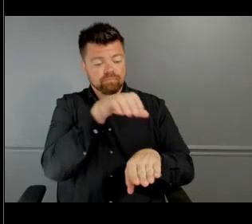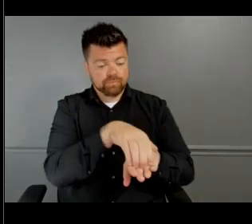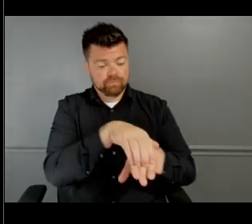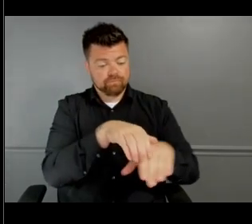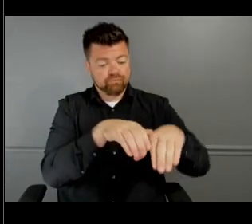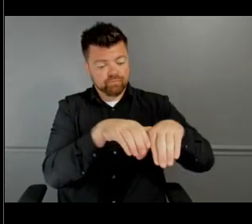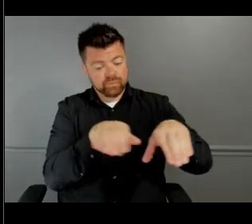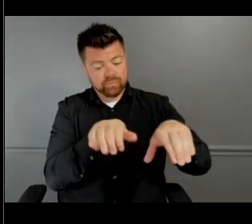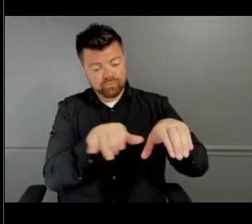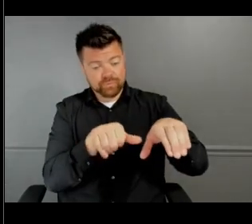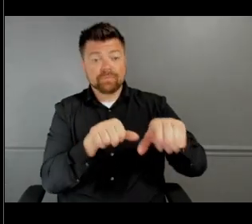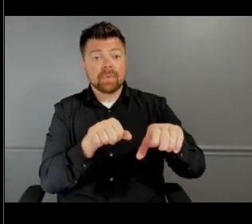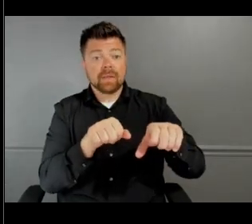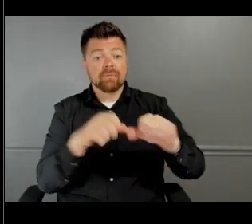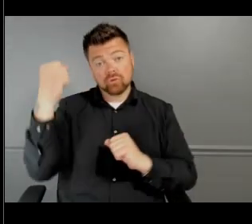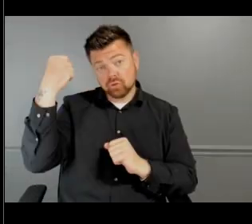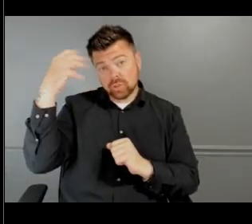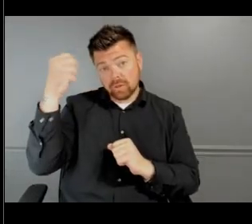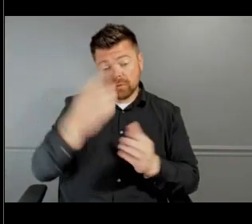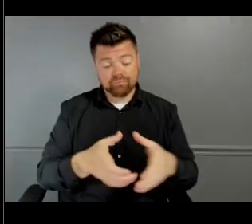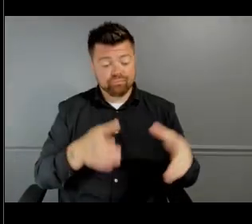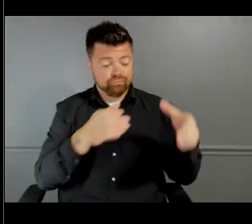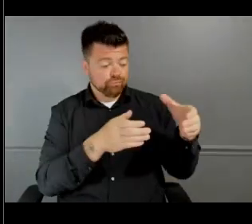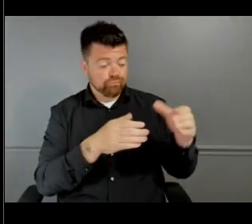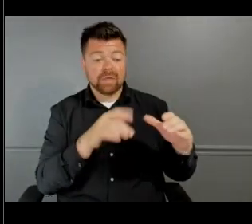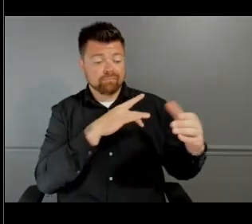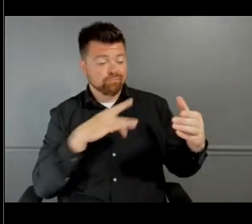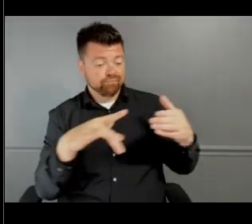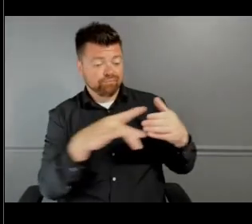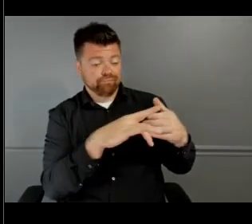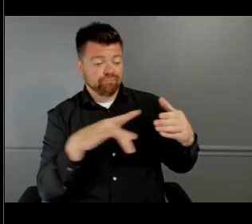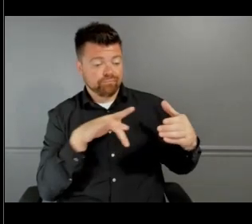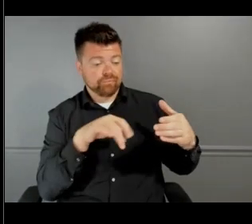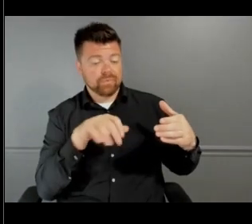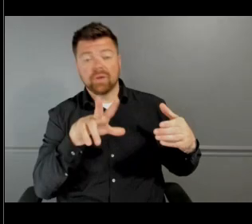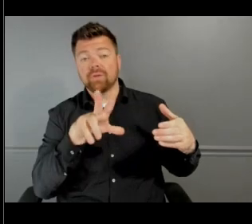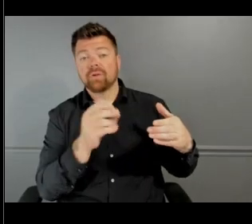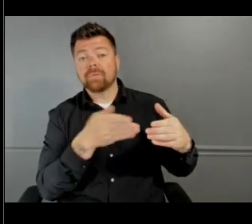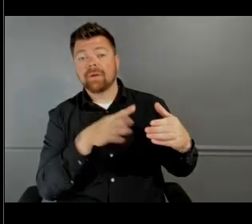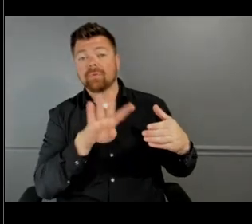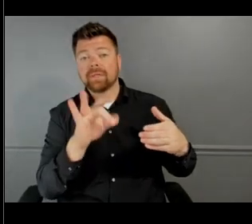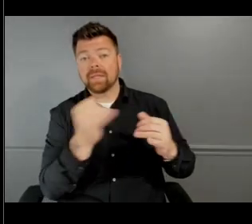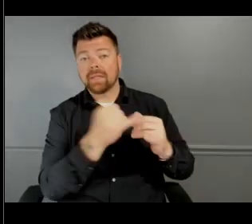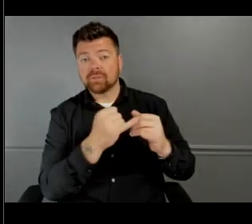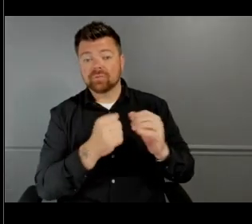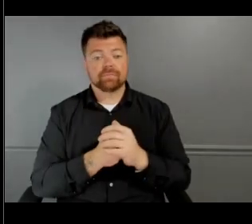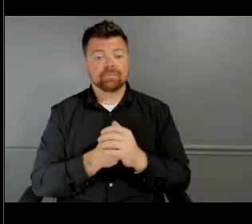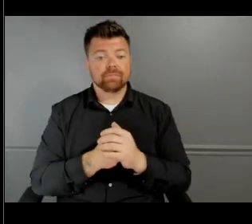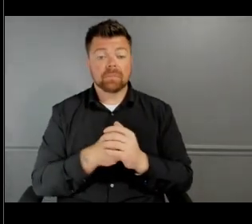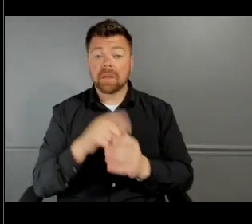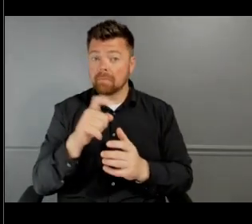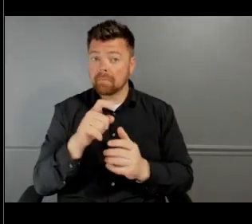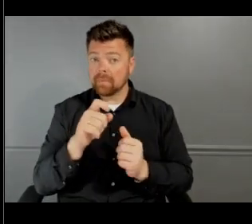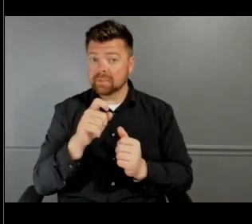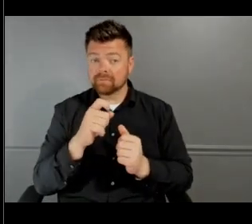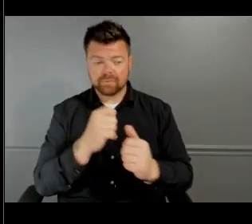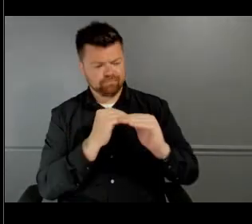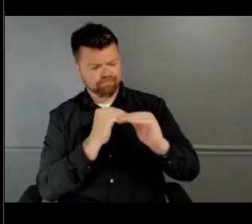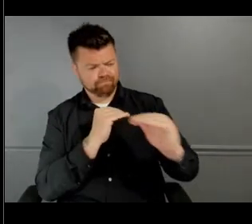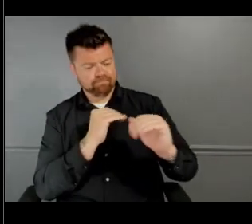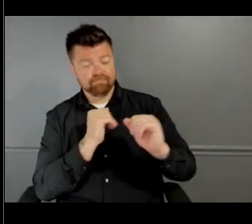For showers, a clear floor space of 30 by 48 inches must be flush with